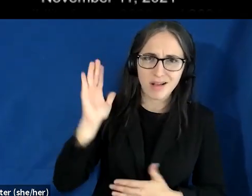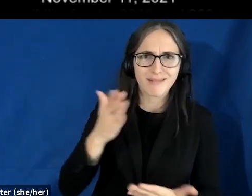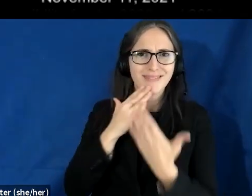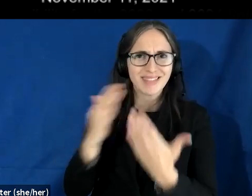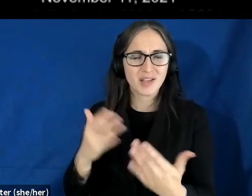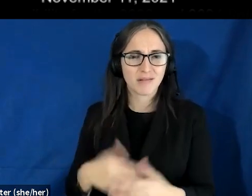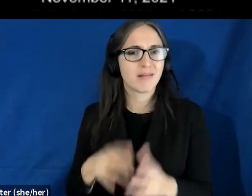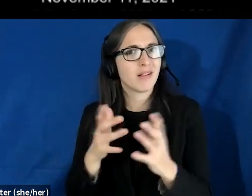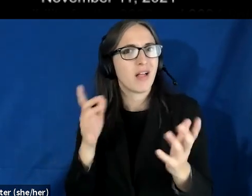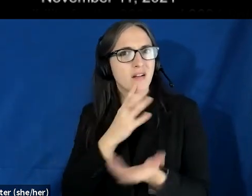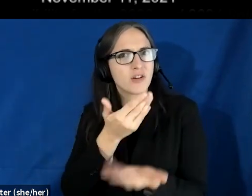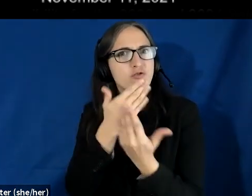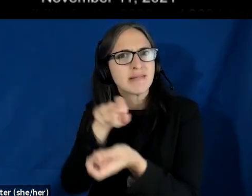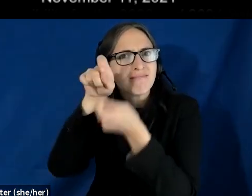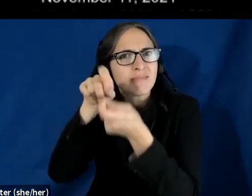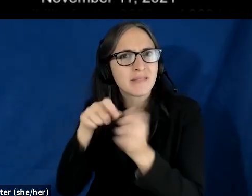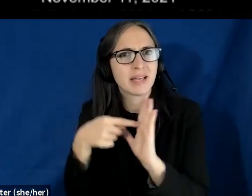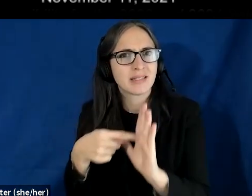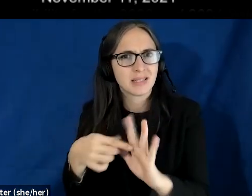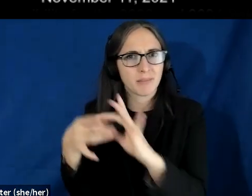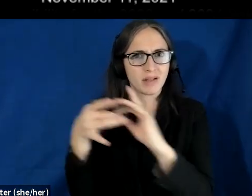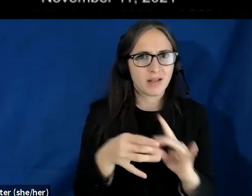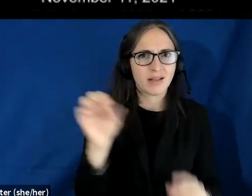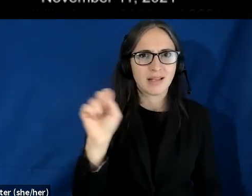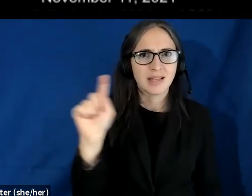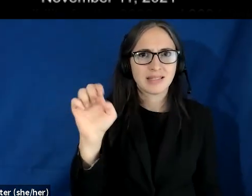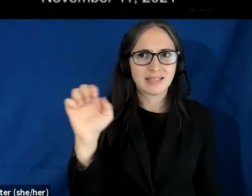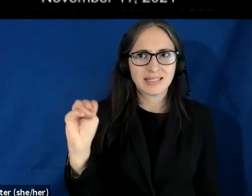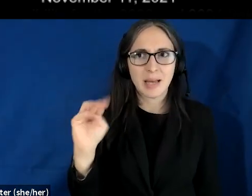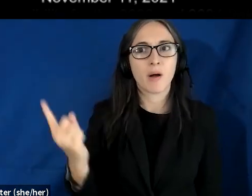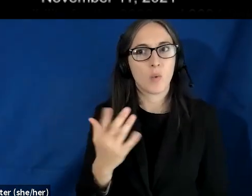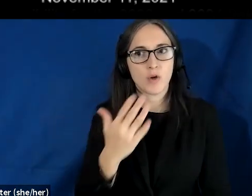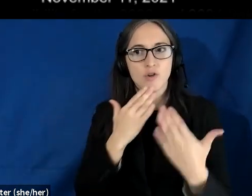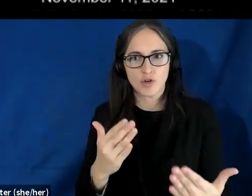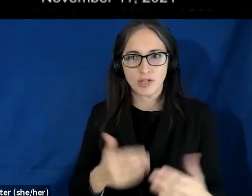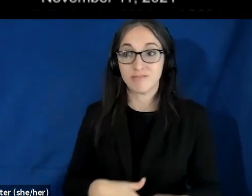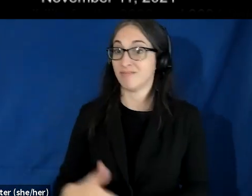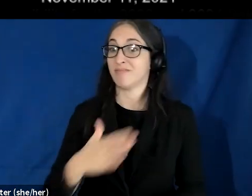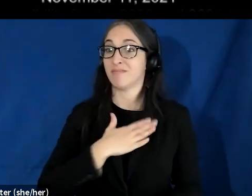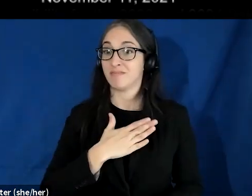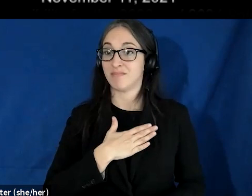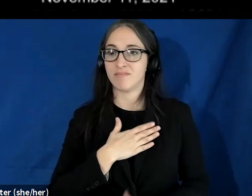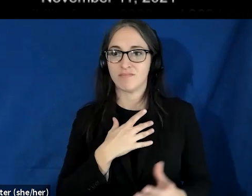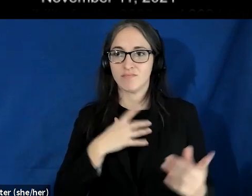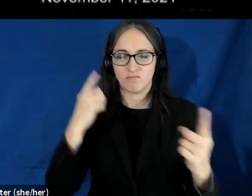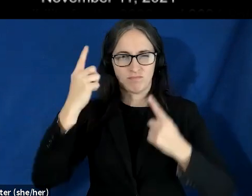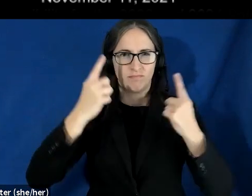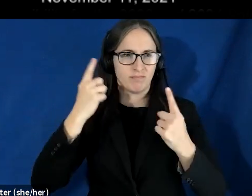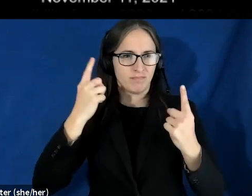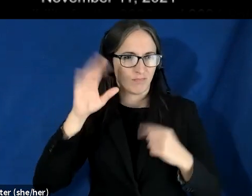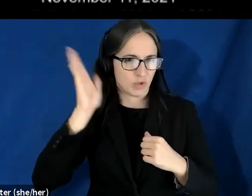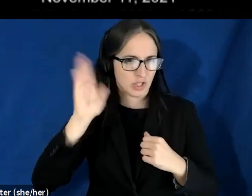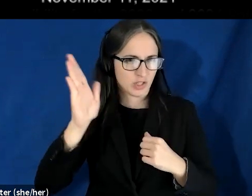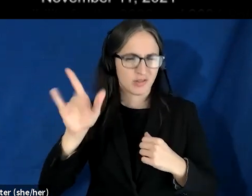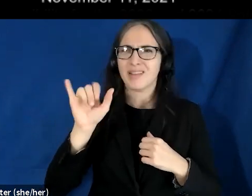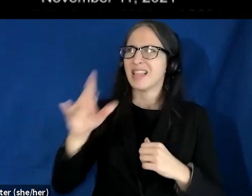A lot of good specific examples related to STEM. That's always good. Mine is just kind of a thought presentation here is what would it look